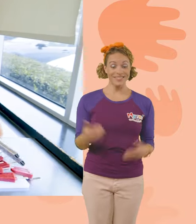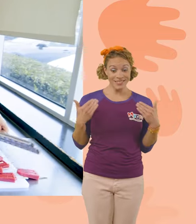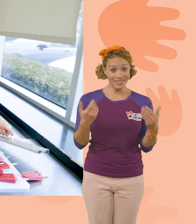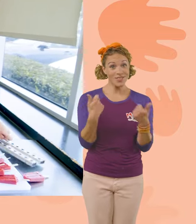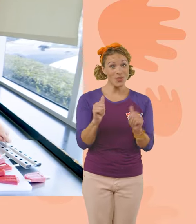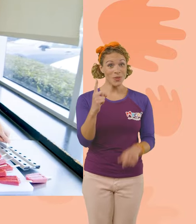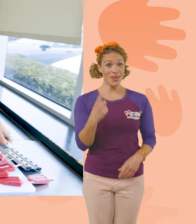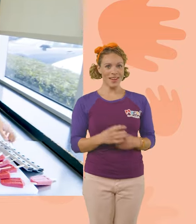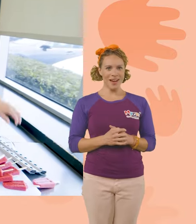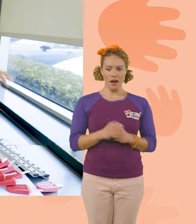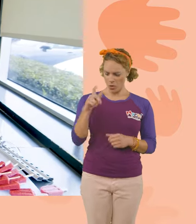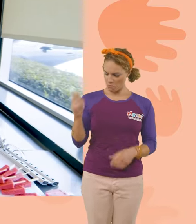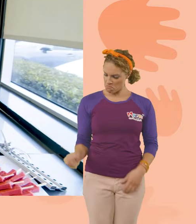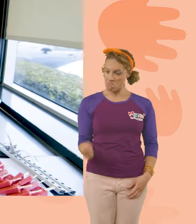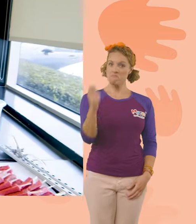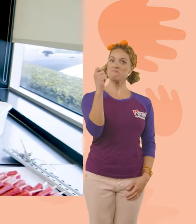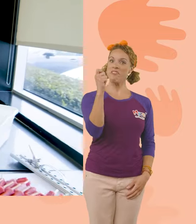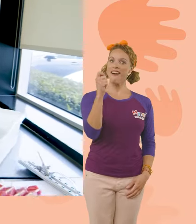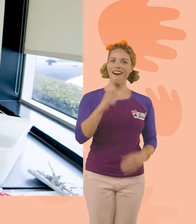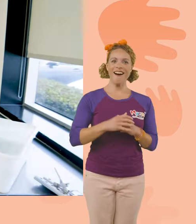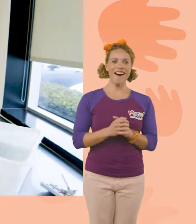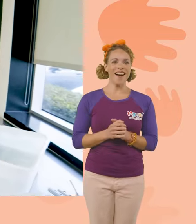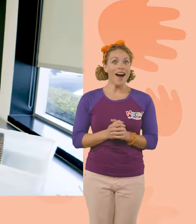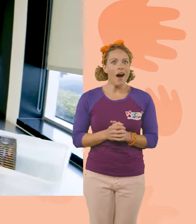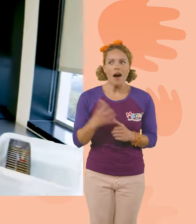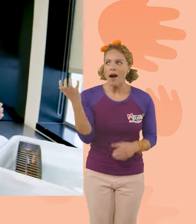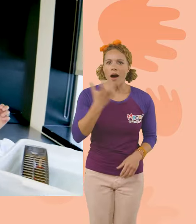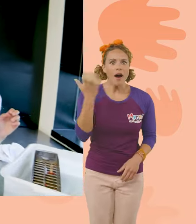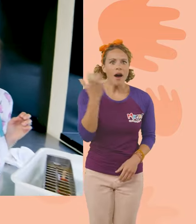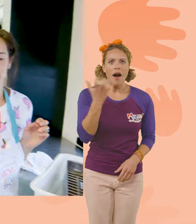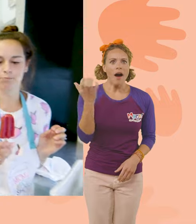Go ahead, try one. Okay, how about this one? Wow.